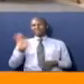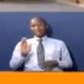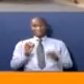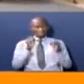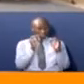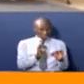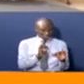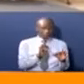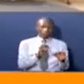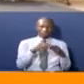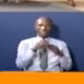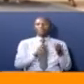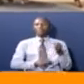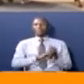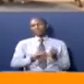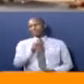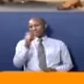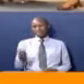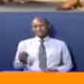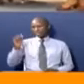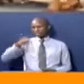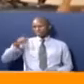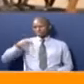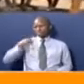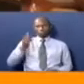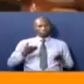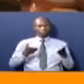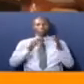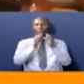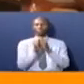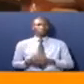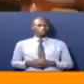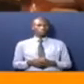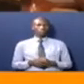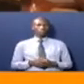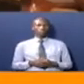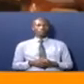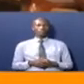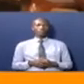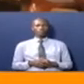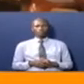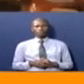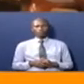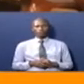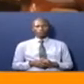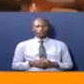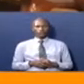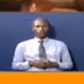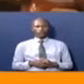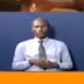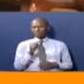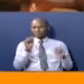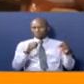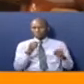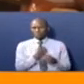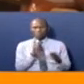ni maikwata alange kwoko. Nikana moke levamwe. Another practical solution that I think will work. Ladies, why